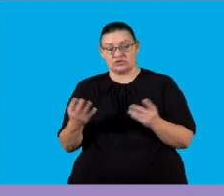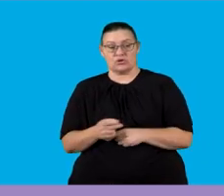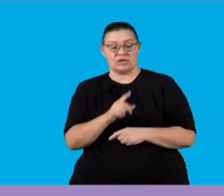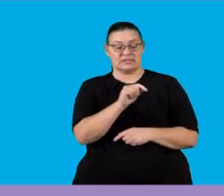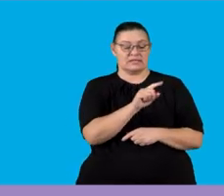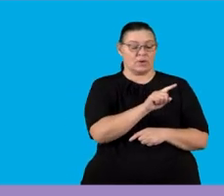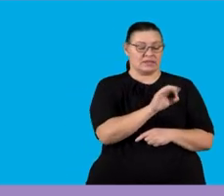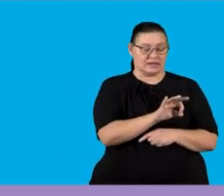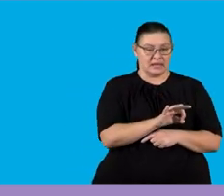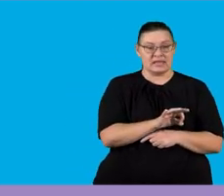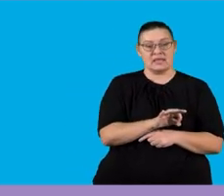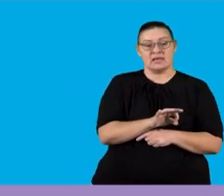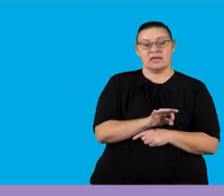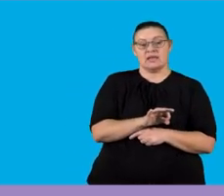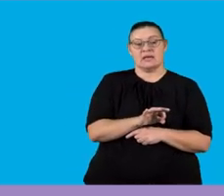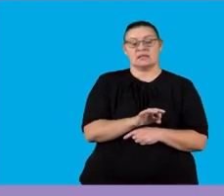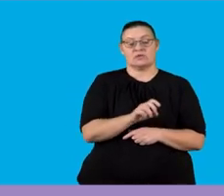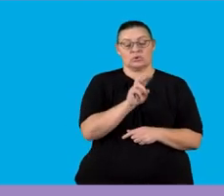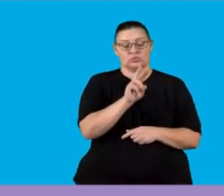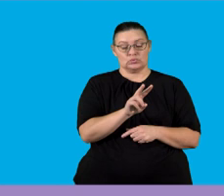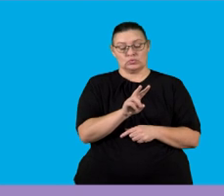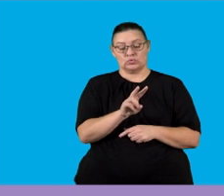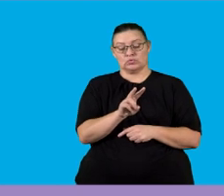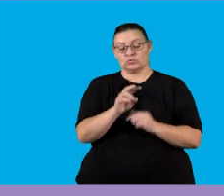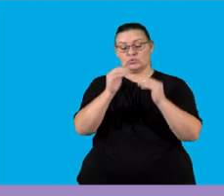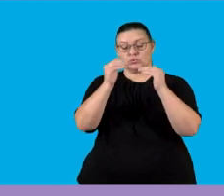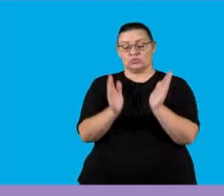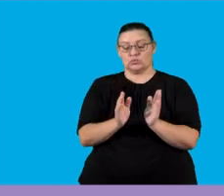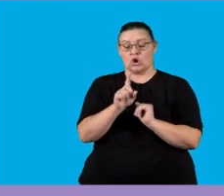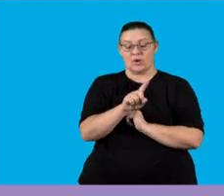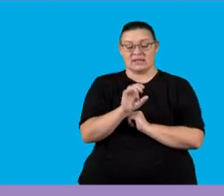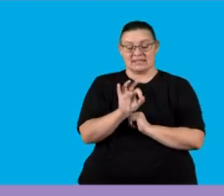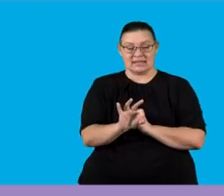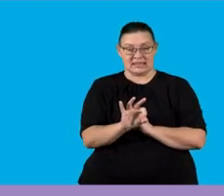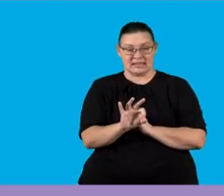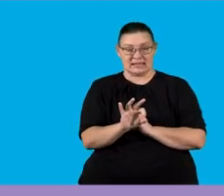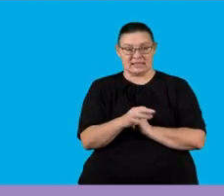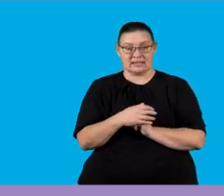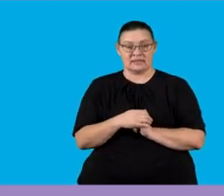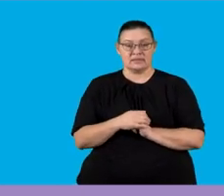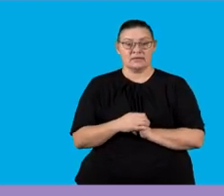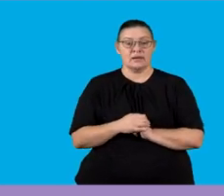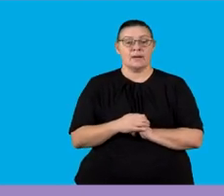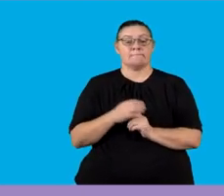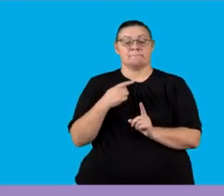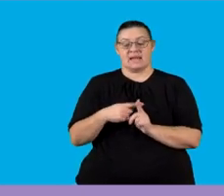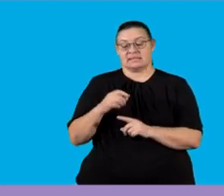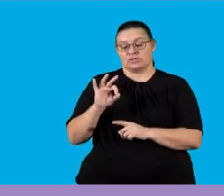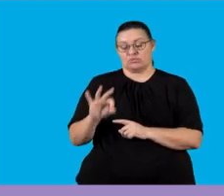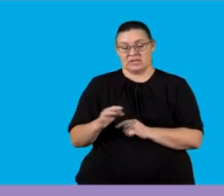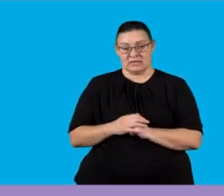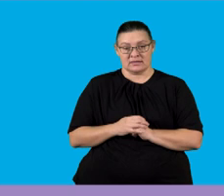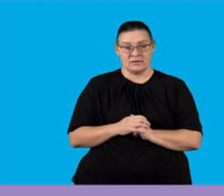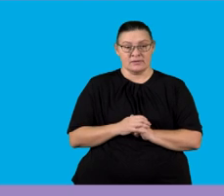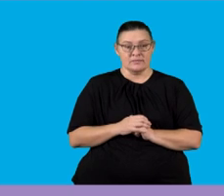number, and then we are going to add 3 onto that answer. That means that our 13th term here, we know that